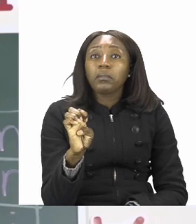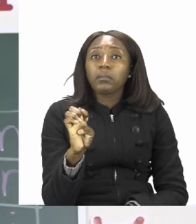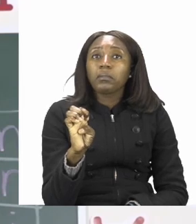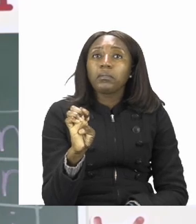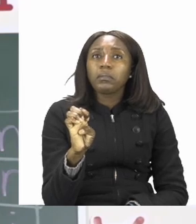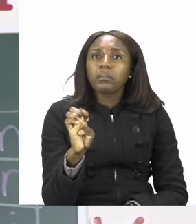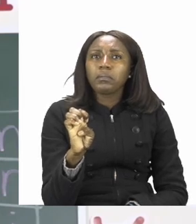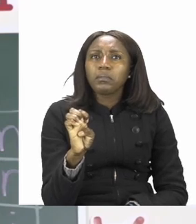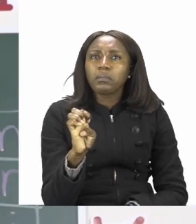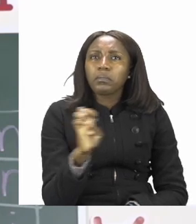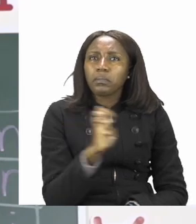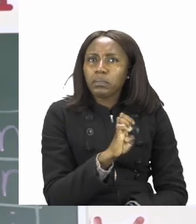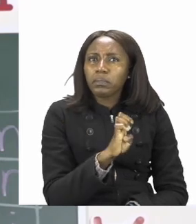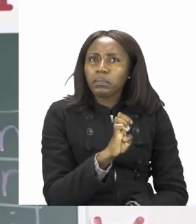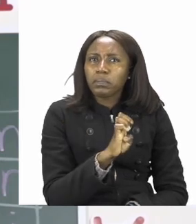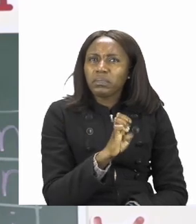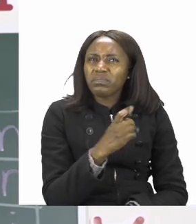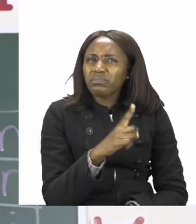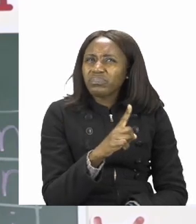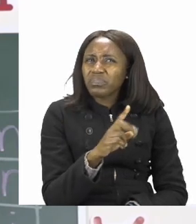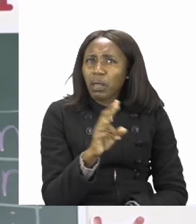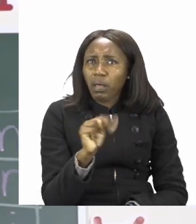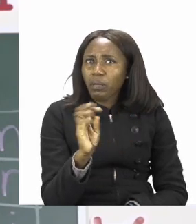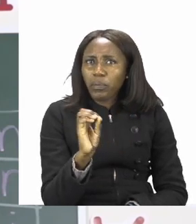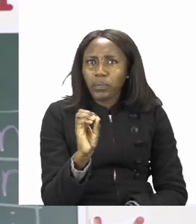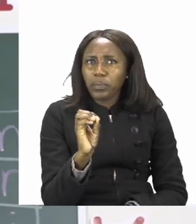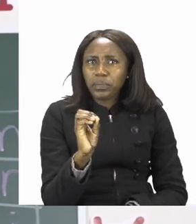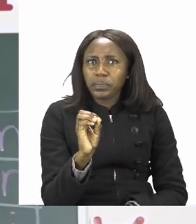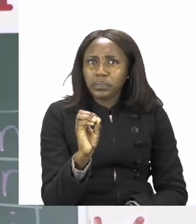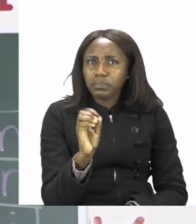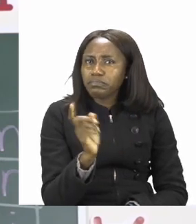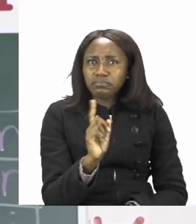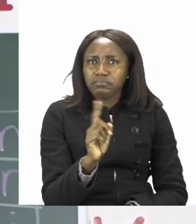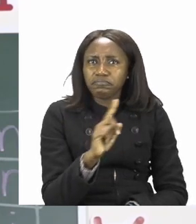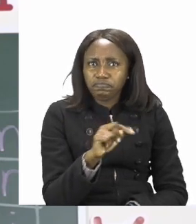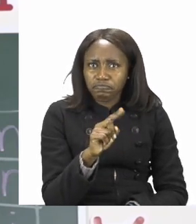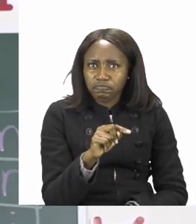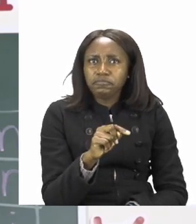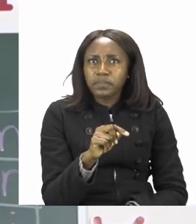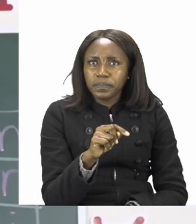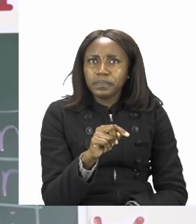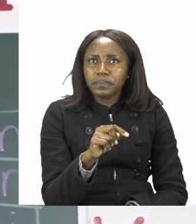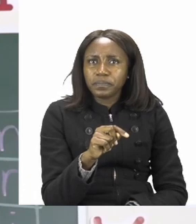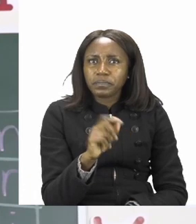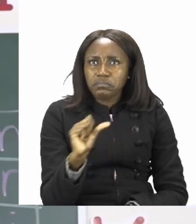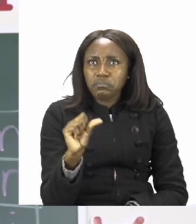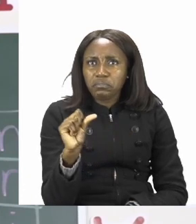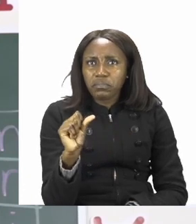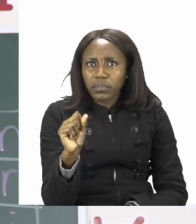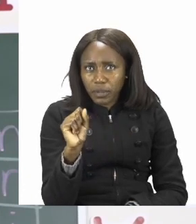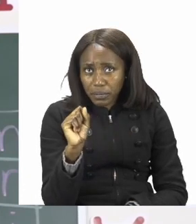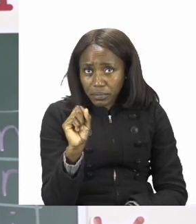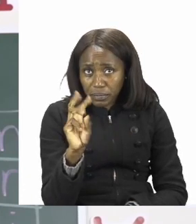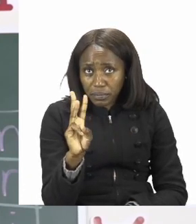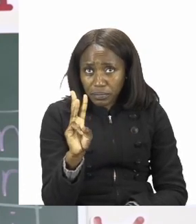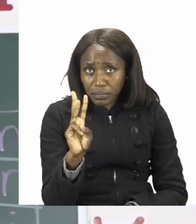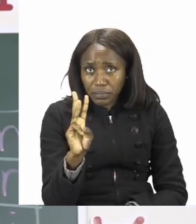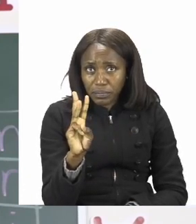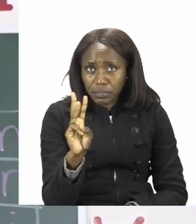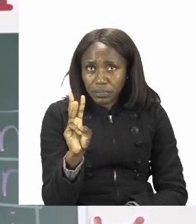is an E, but there is no N. So we cannot use this way. Let's try